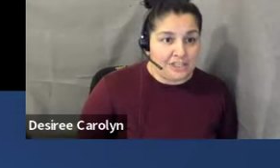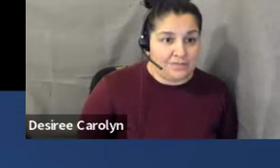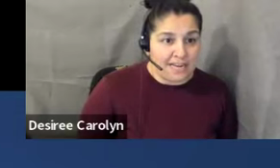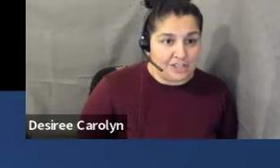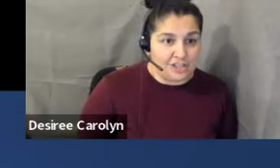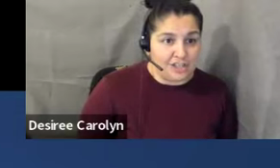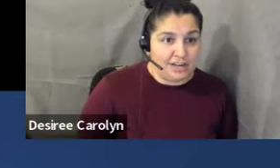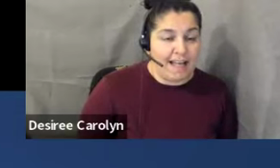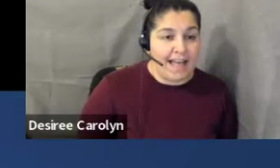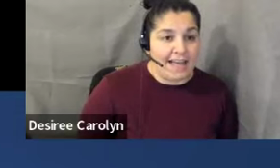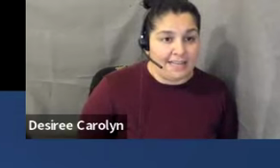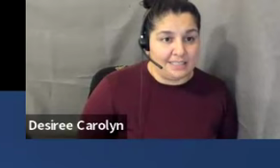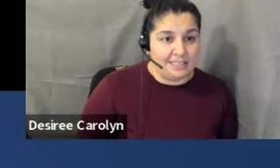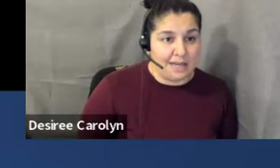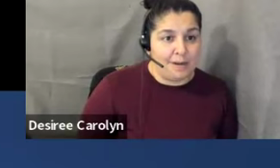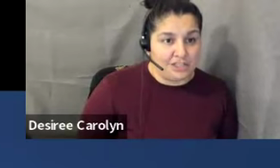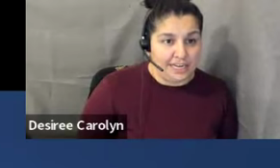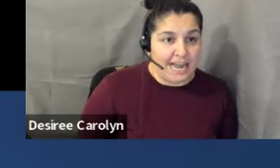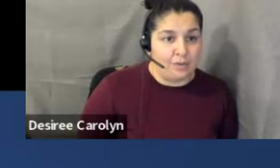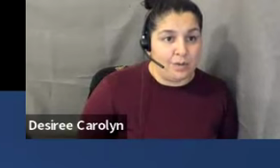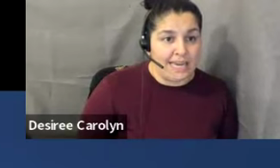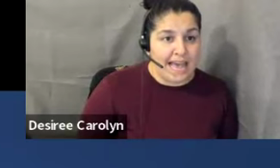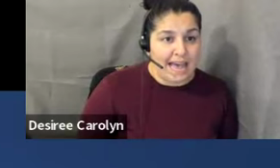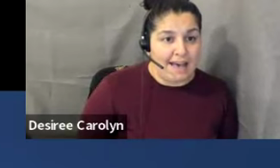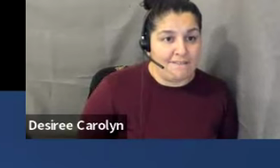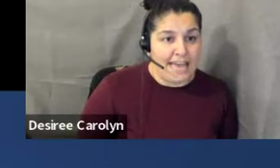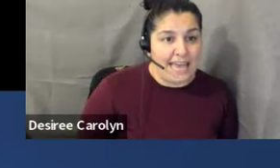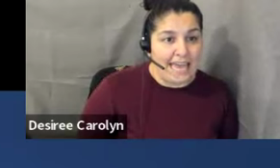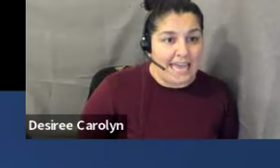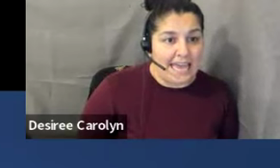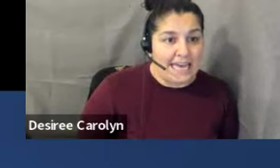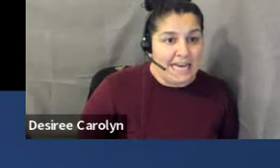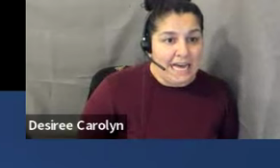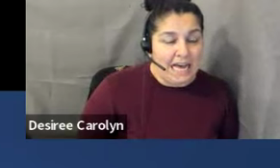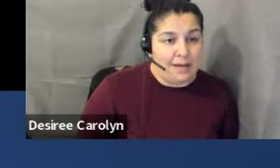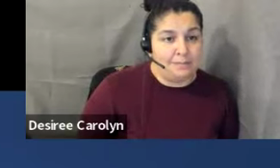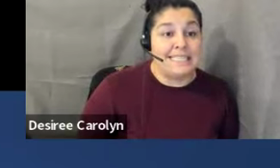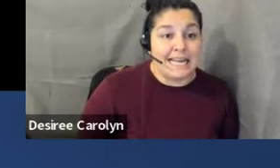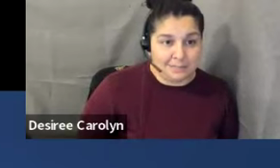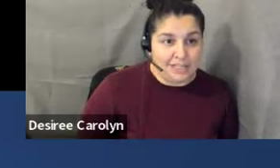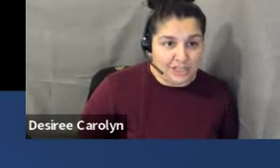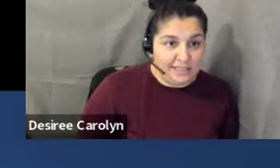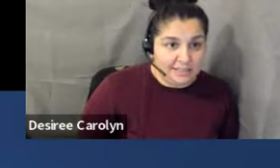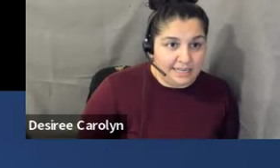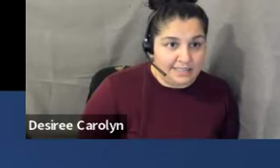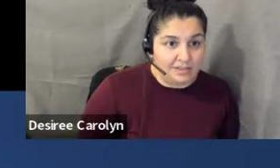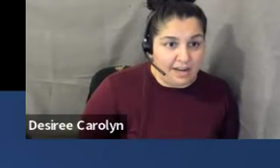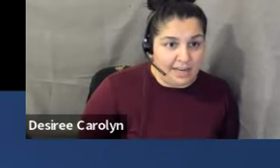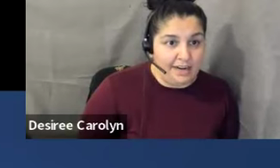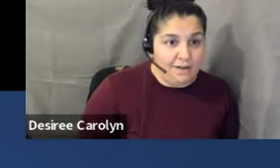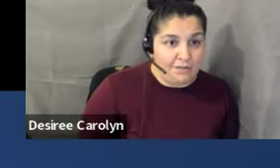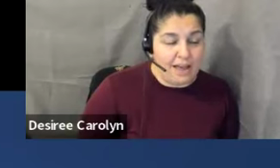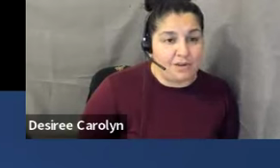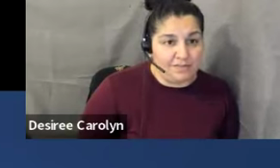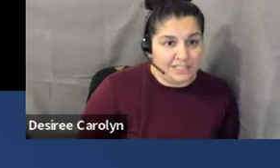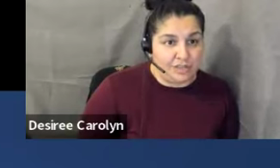But each vendor has a budget, and we have a set budget that is